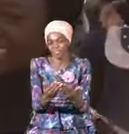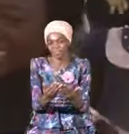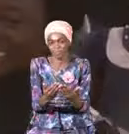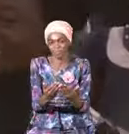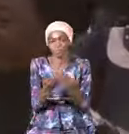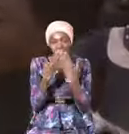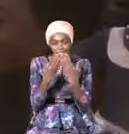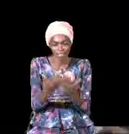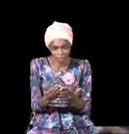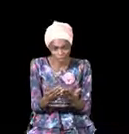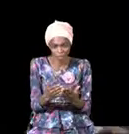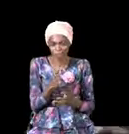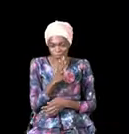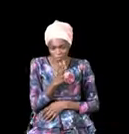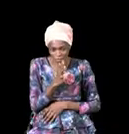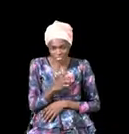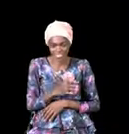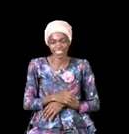for supporting our dad.